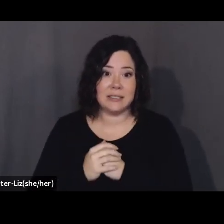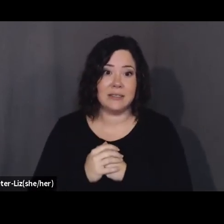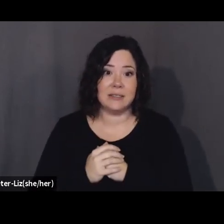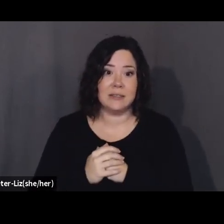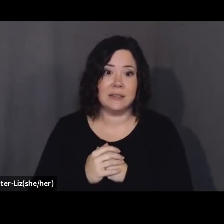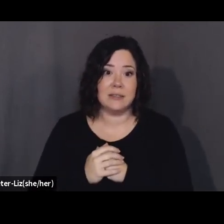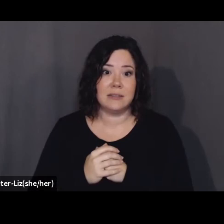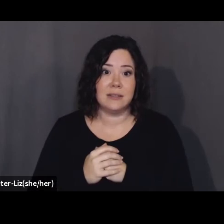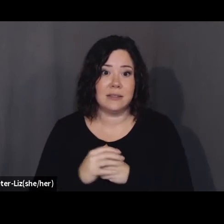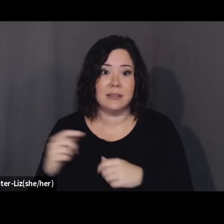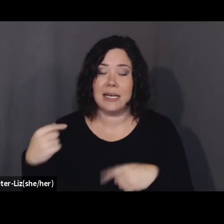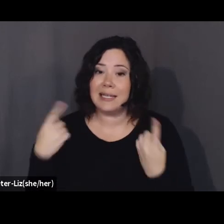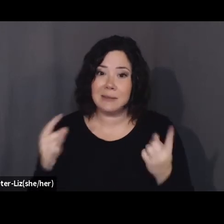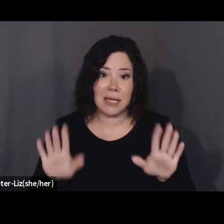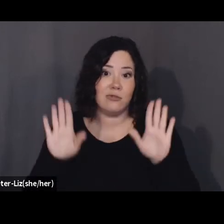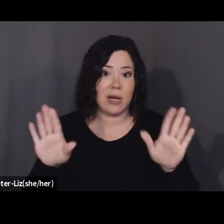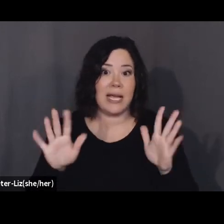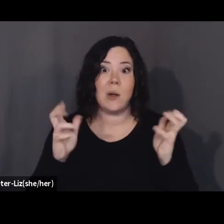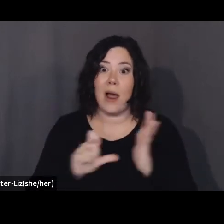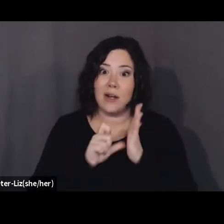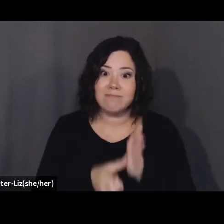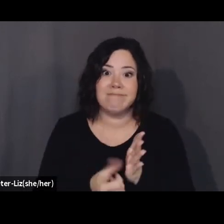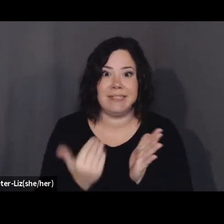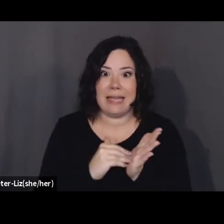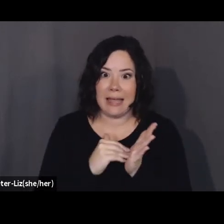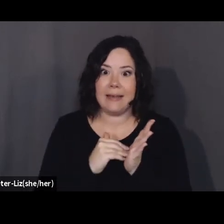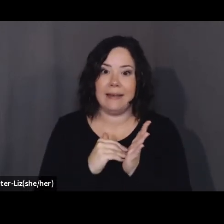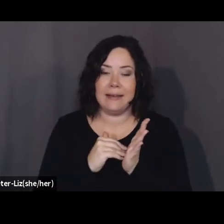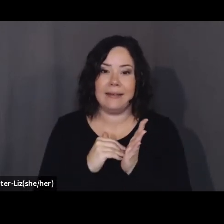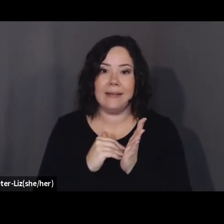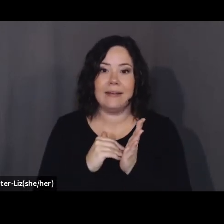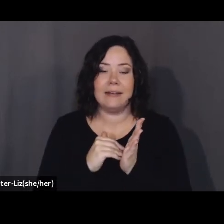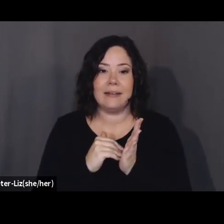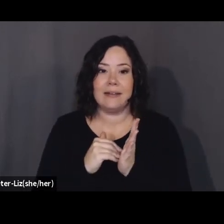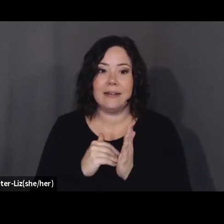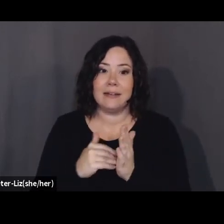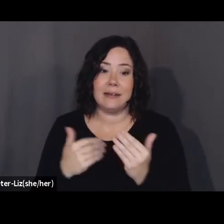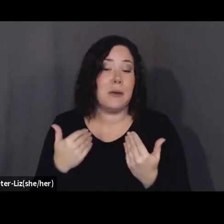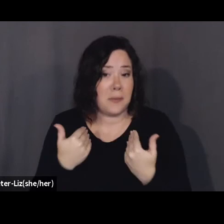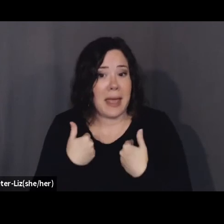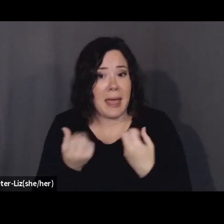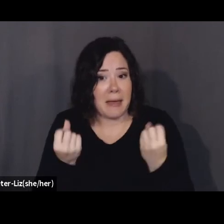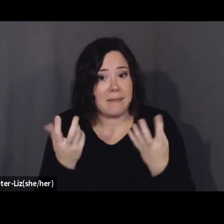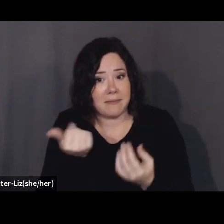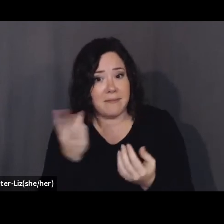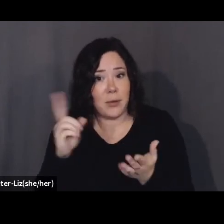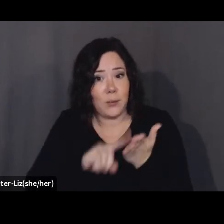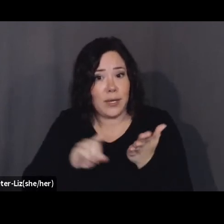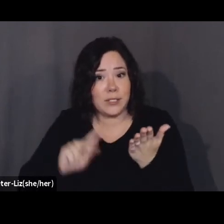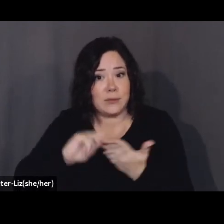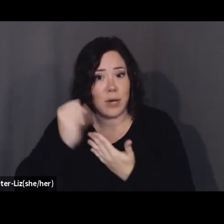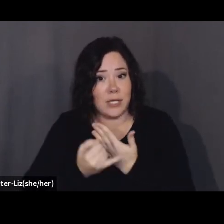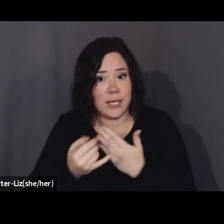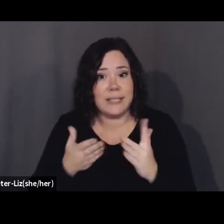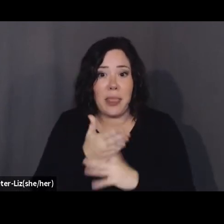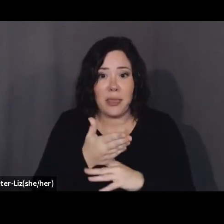been great. And so I want to reiterate again that we have quite a few research projects going on through the Research and Training Center